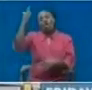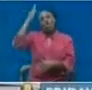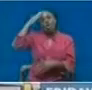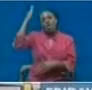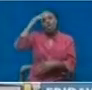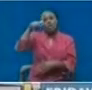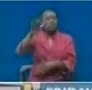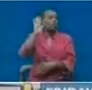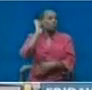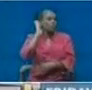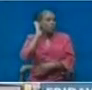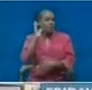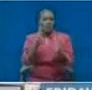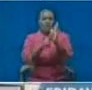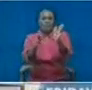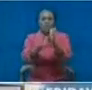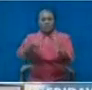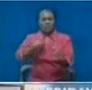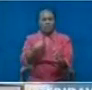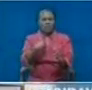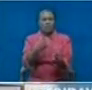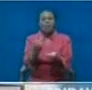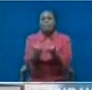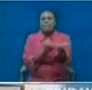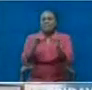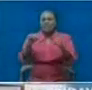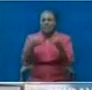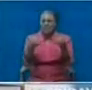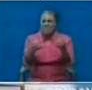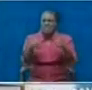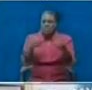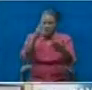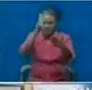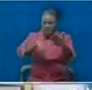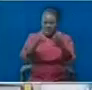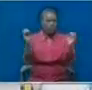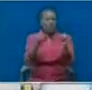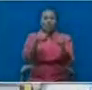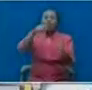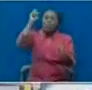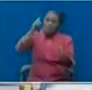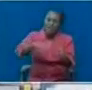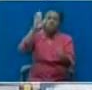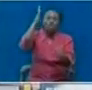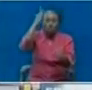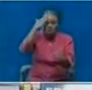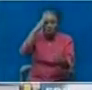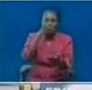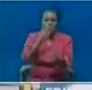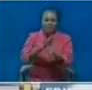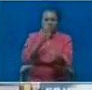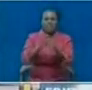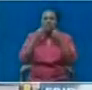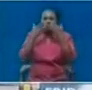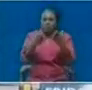we've been misrepresenting ourselves. The business of news is not simply news reading. You have to know a lot of information. All right. The first question to you, Mbui.